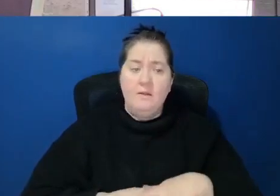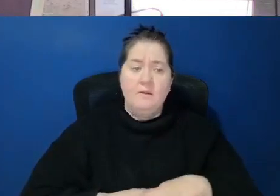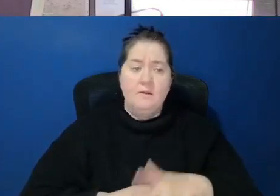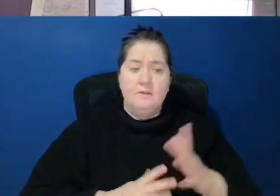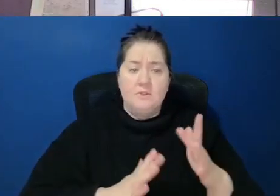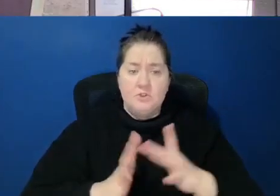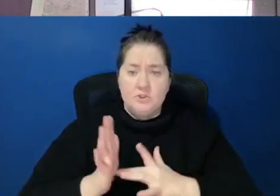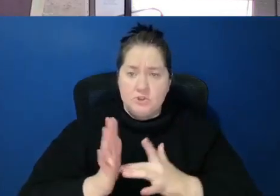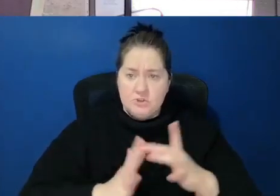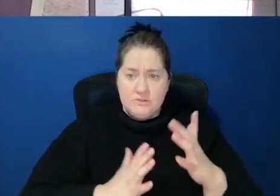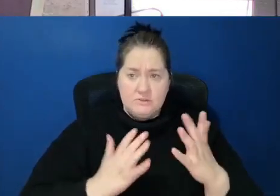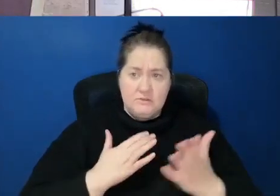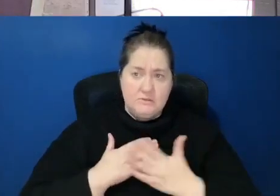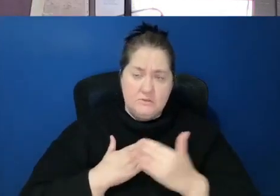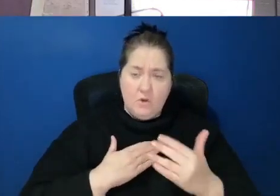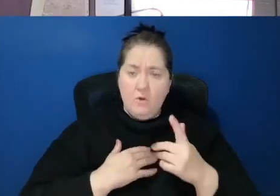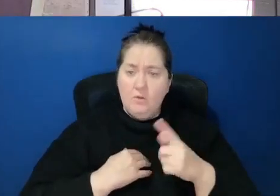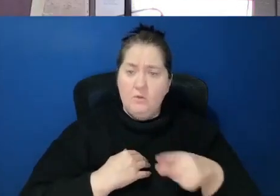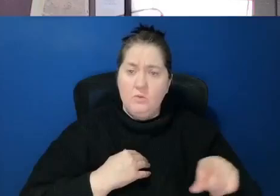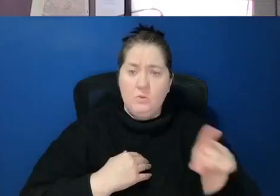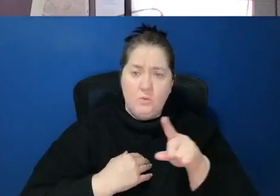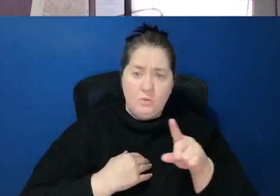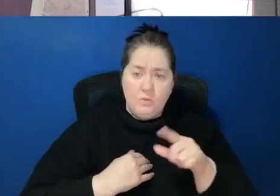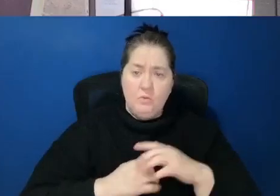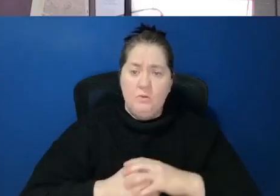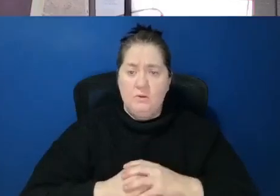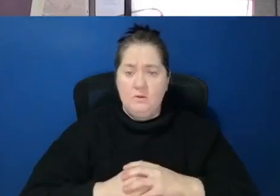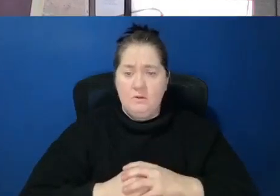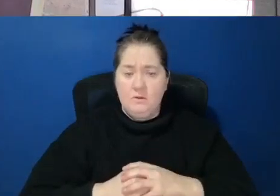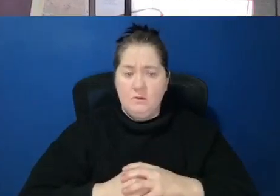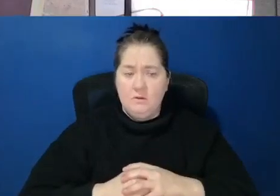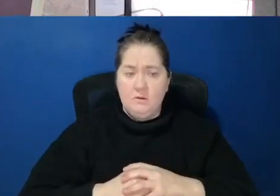Jesus is calling.